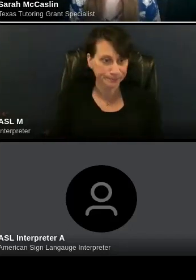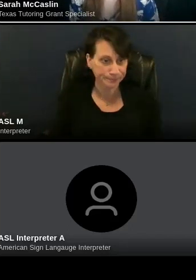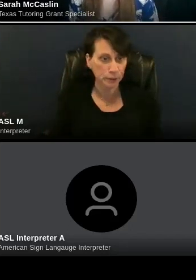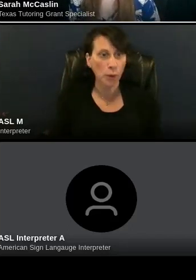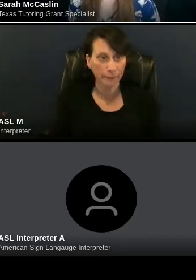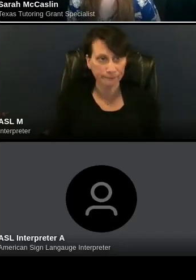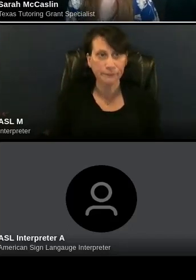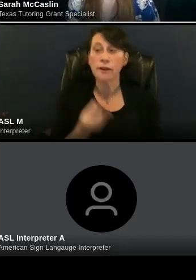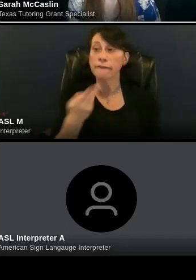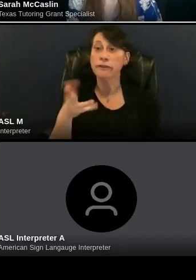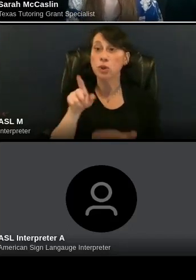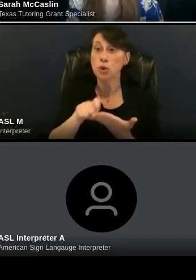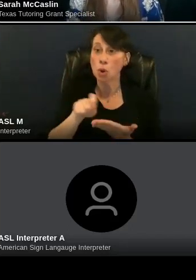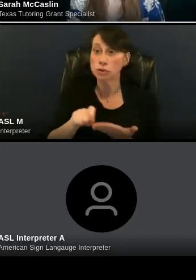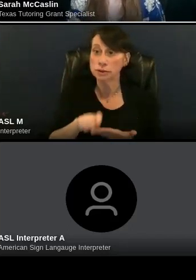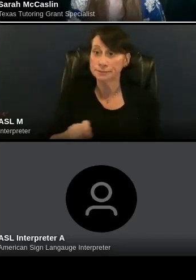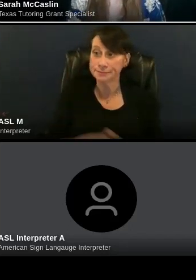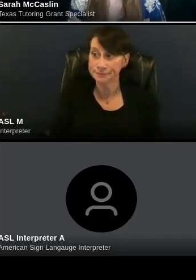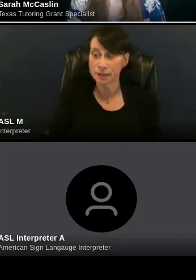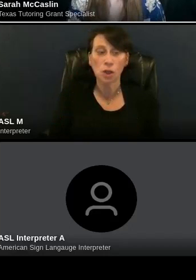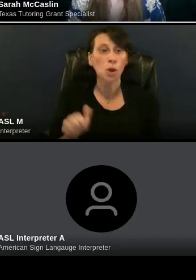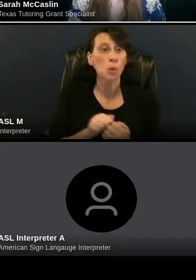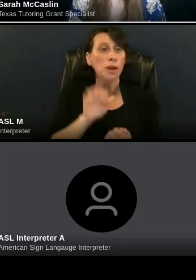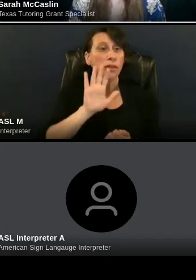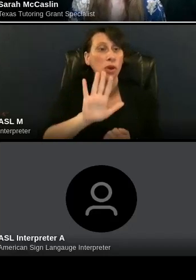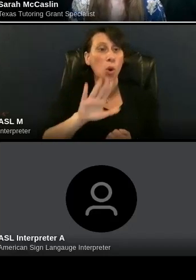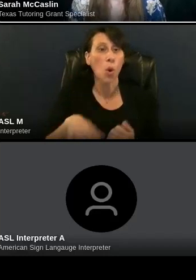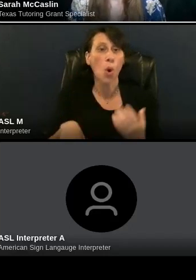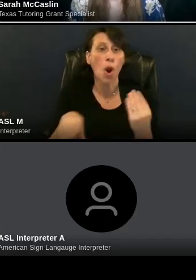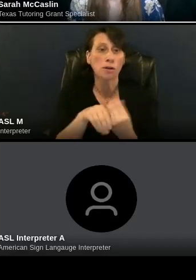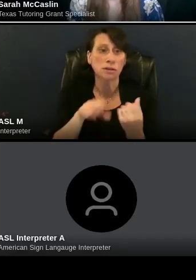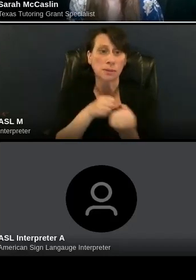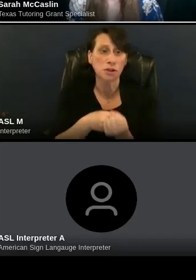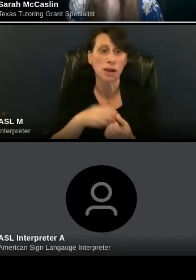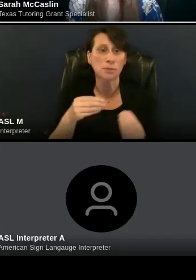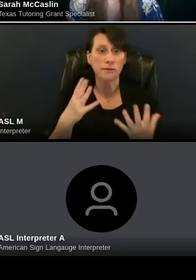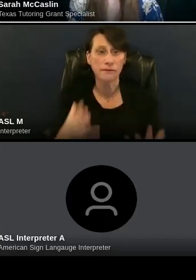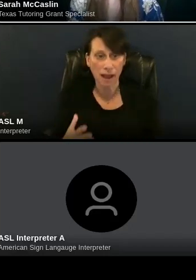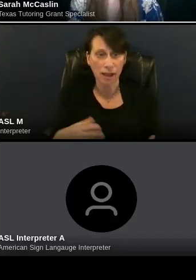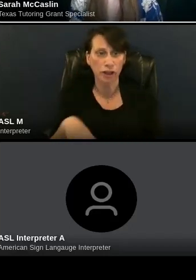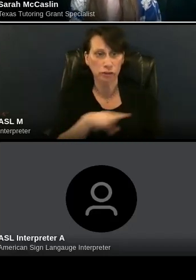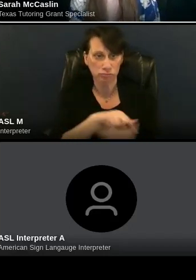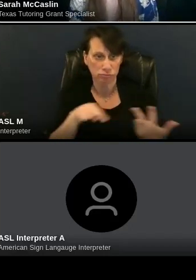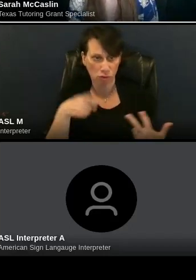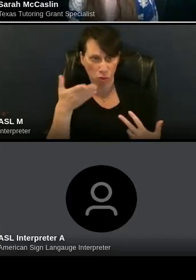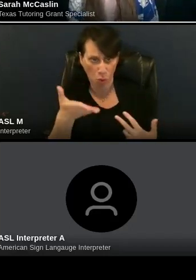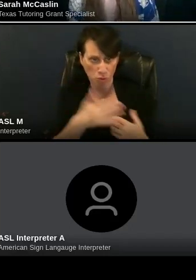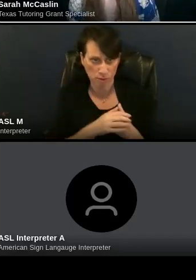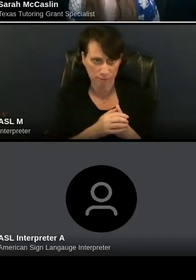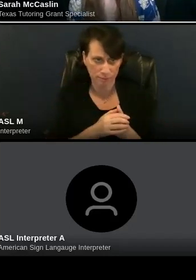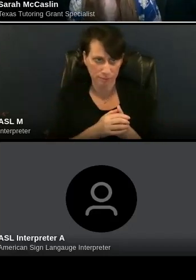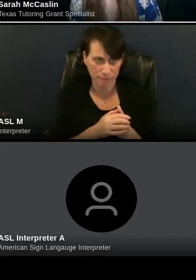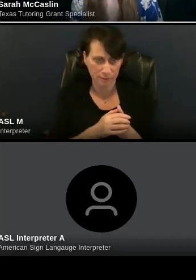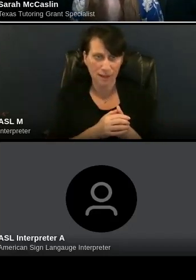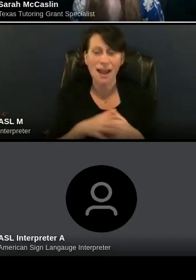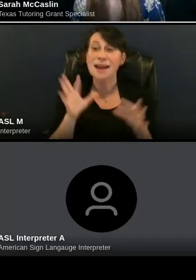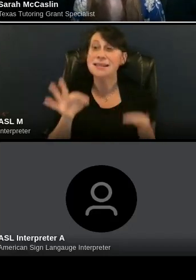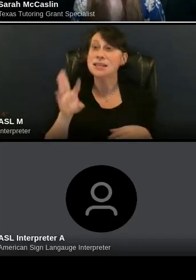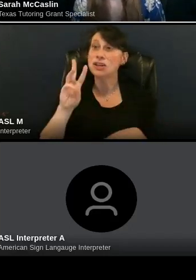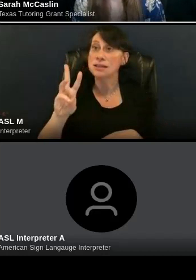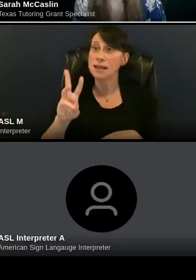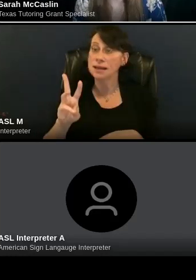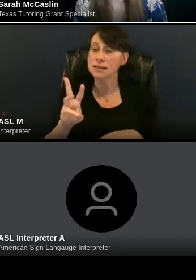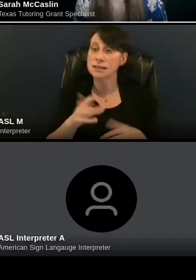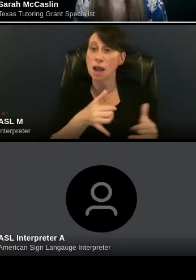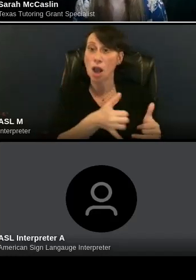Okay, a couple of notes. With your subsidized providers, Amplify, Book Nook, and Zern, a Decision 6